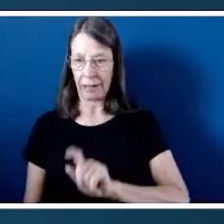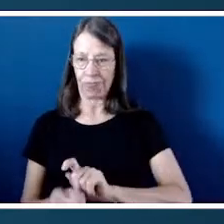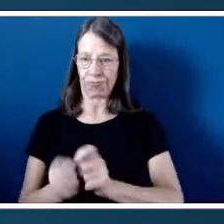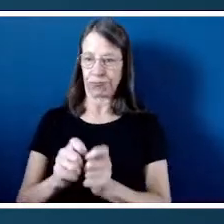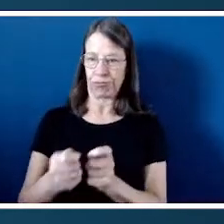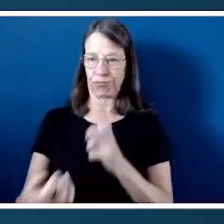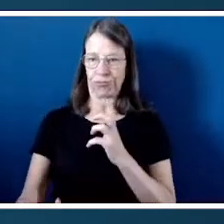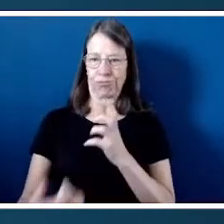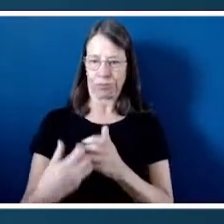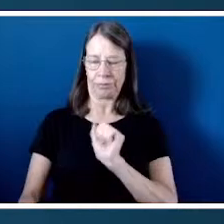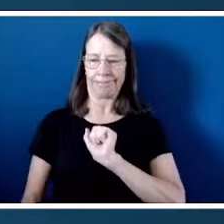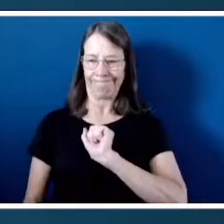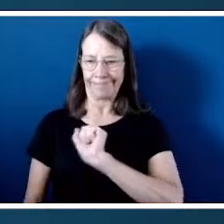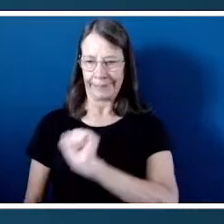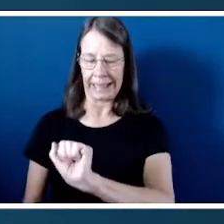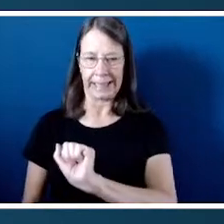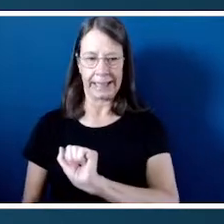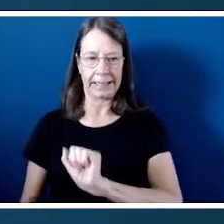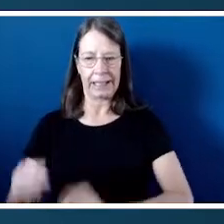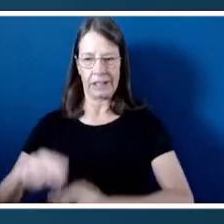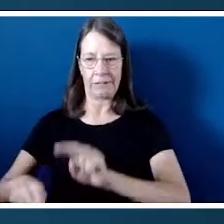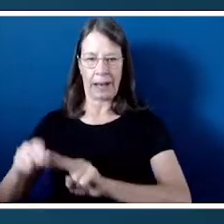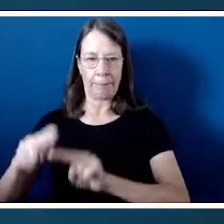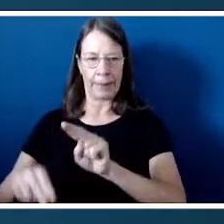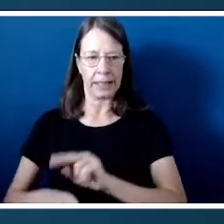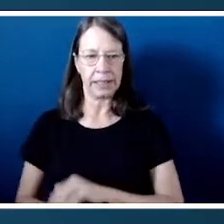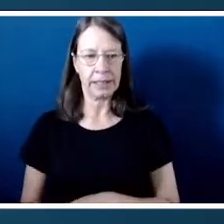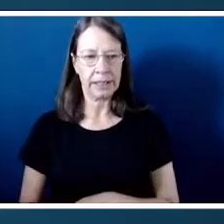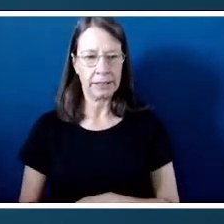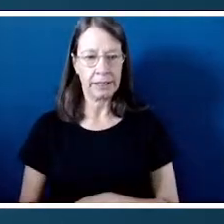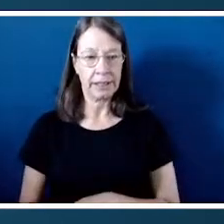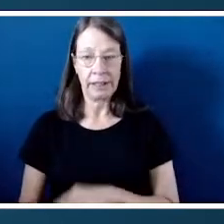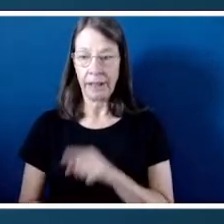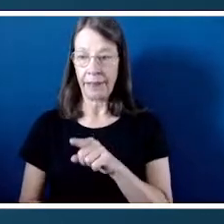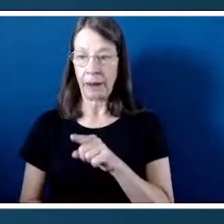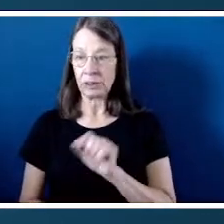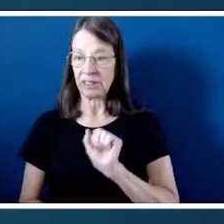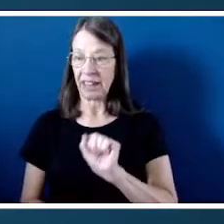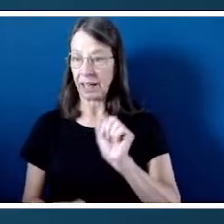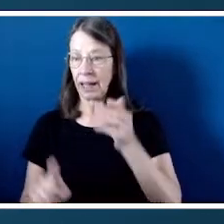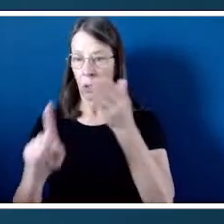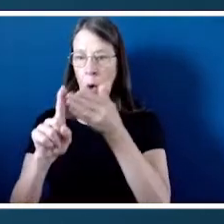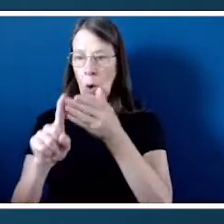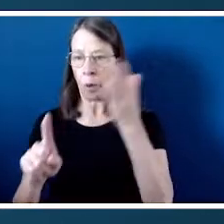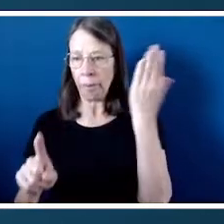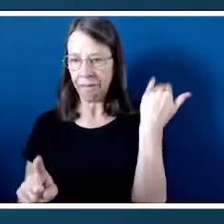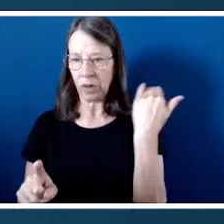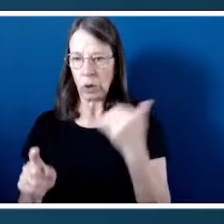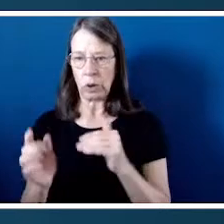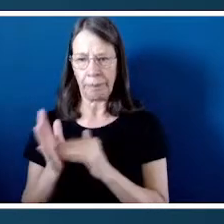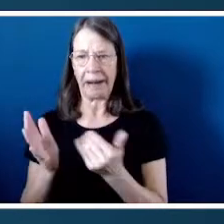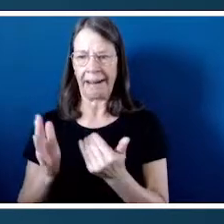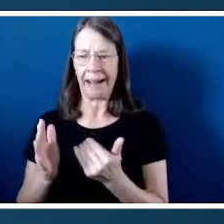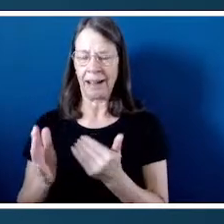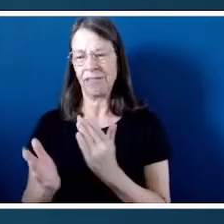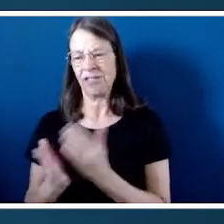development. This was aspirational before, it is foundational